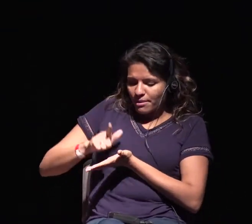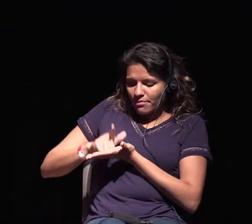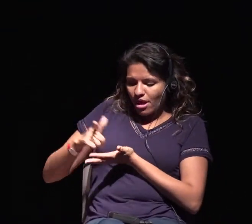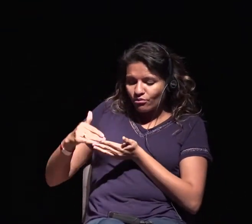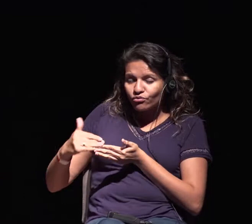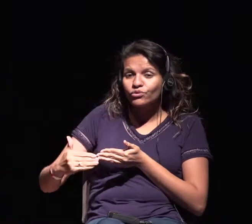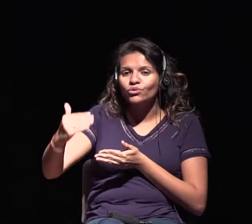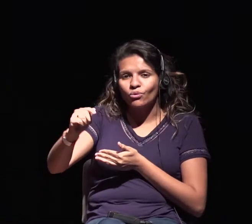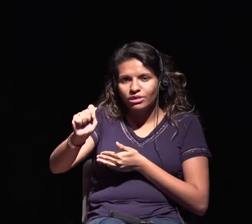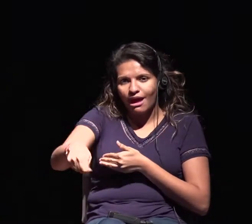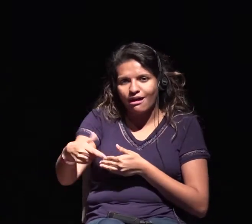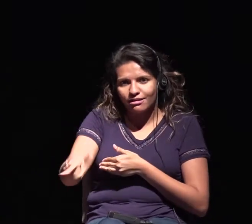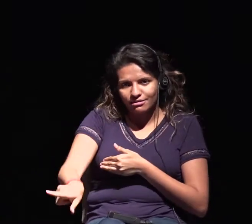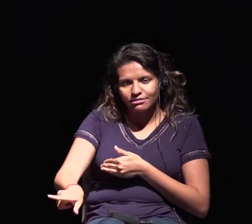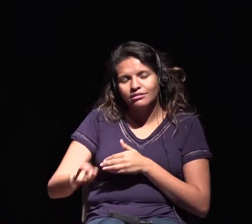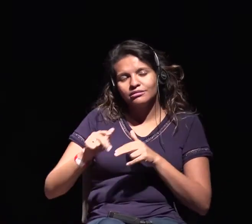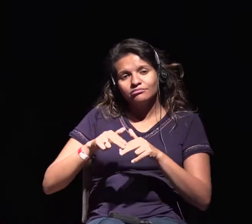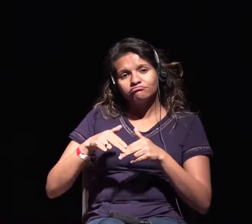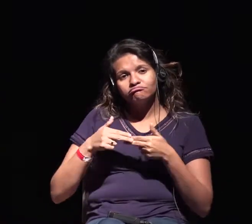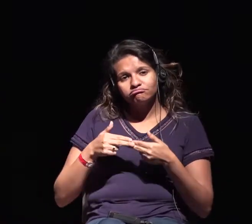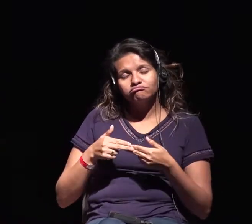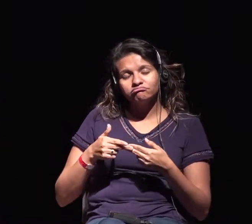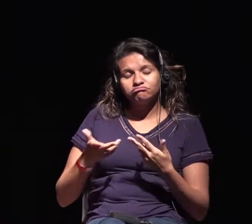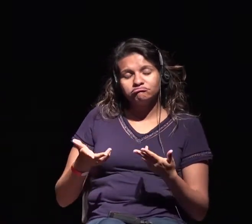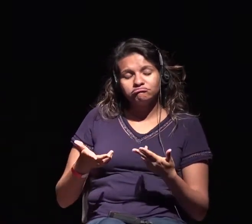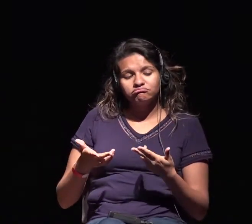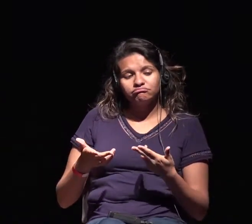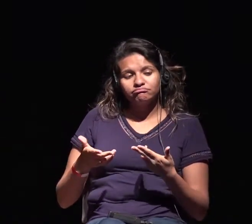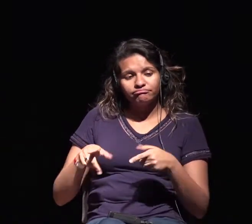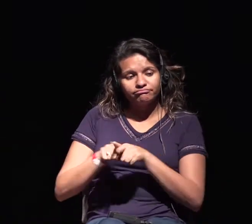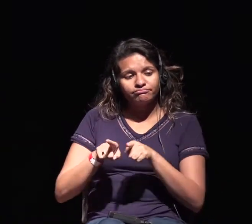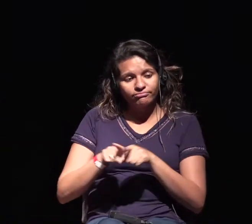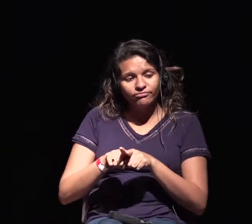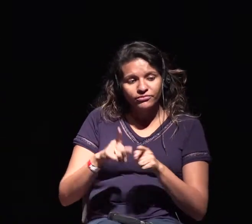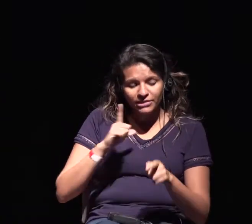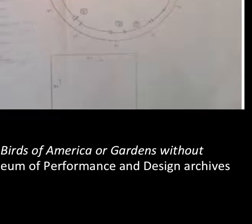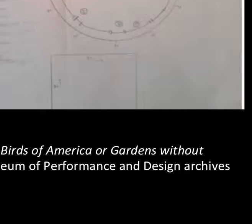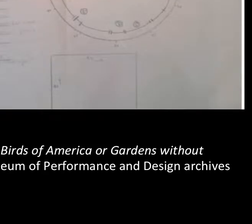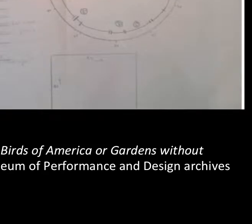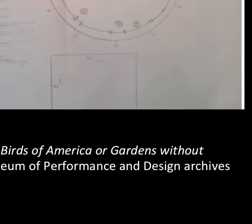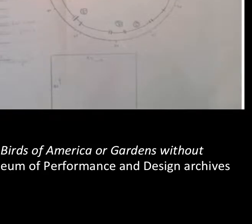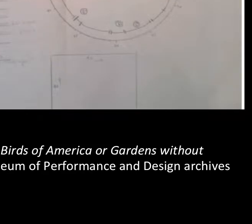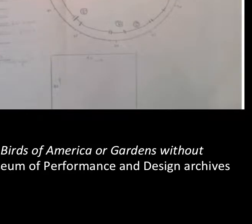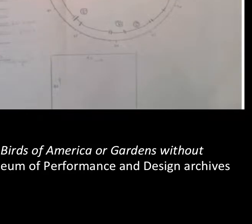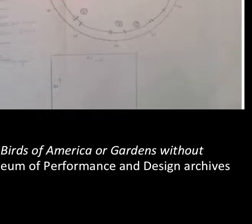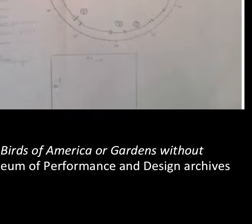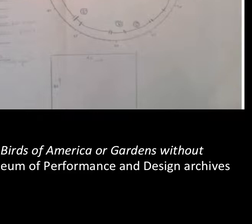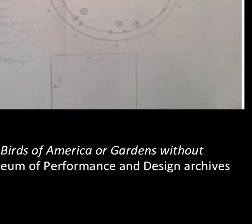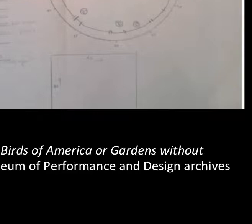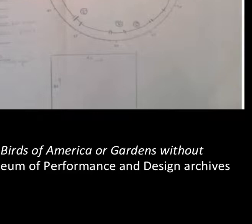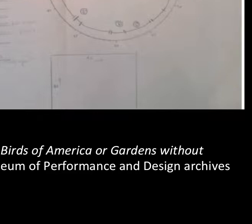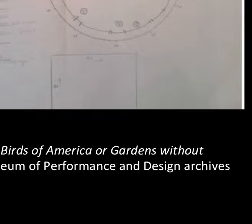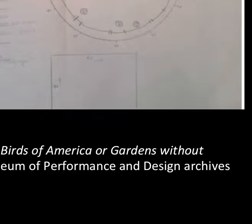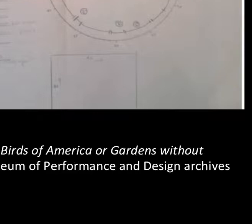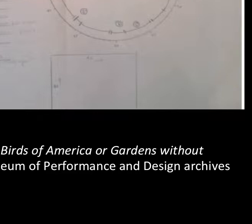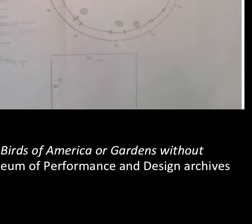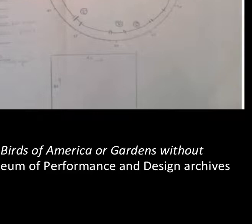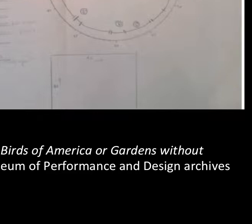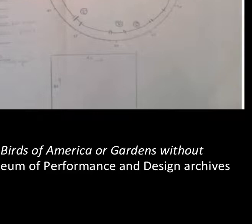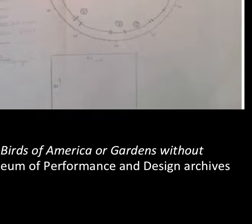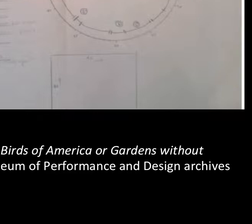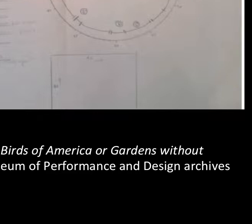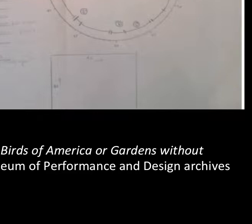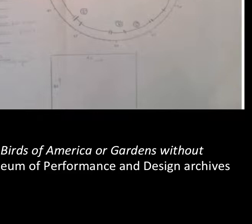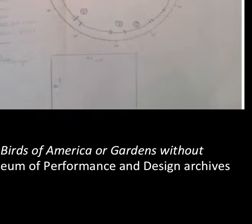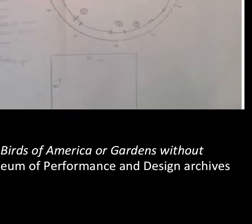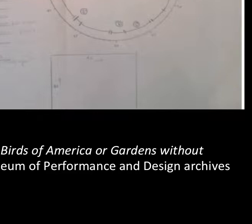An early mention of Rainer's score-making dates from her formative 1960 summer stint at Anna Halprin's Northern California Experimental Dance